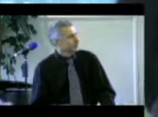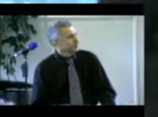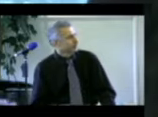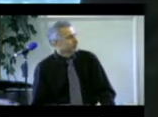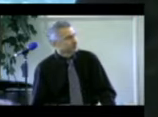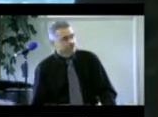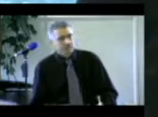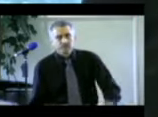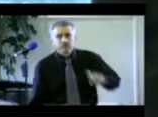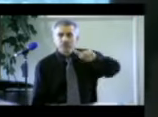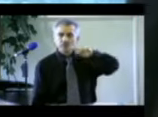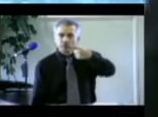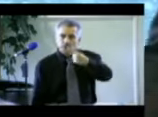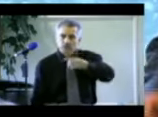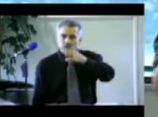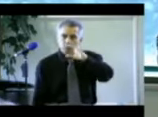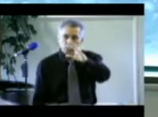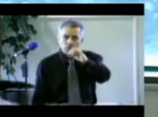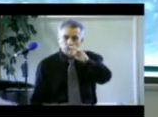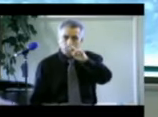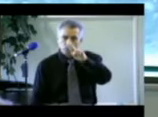turn to 1 Corinthians 13.